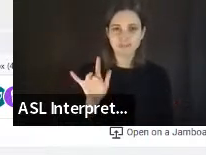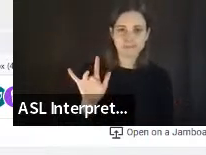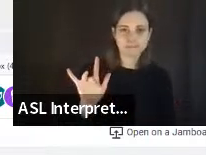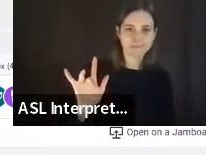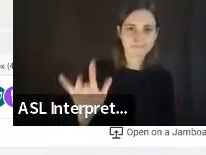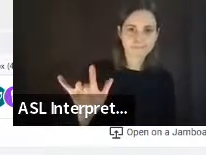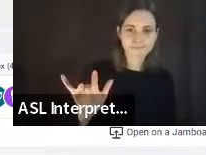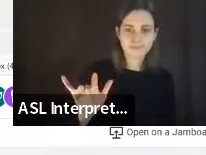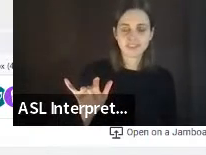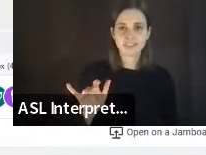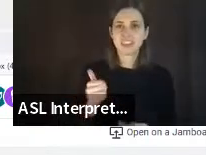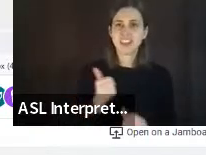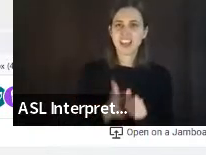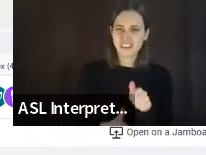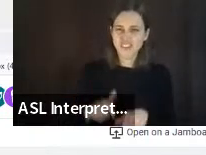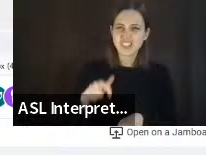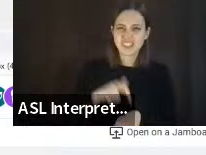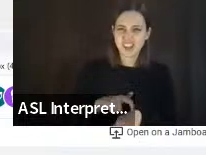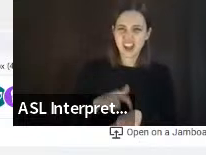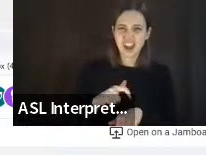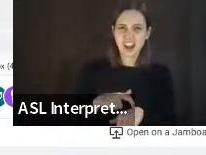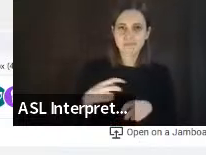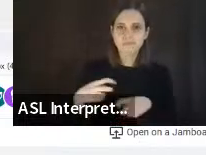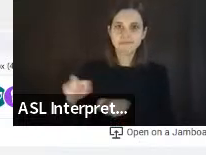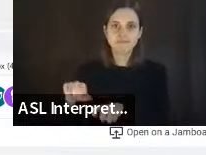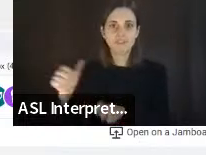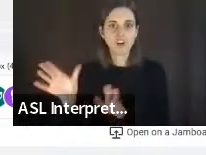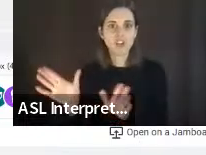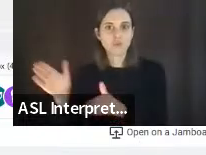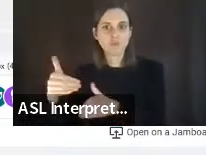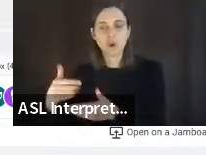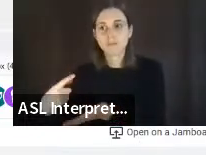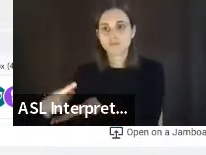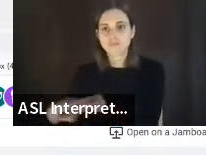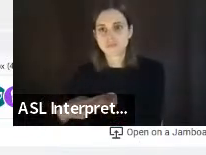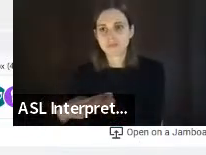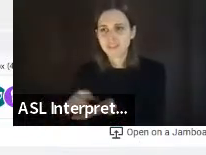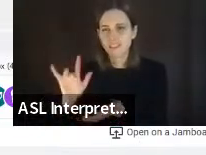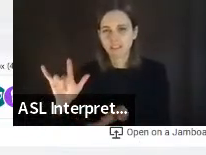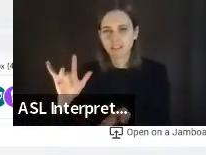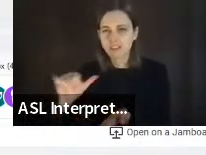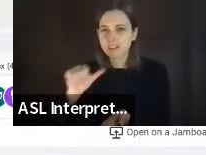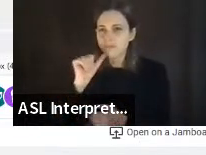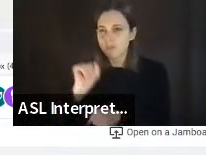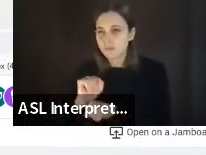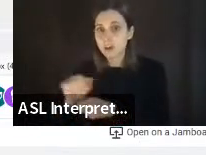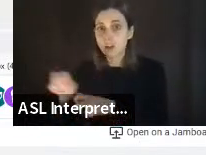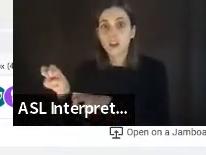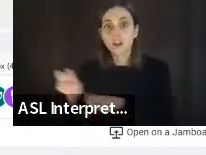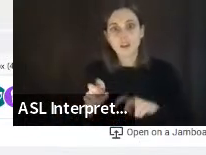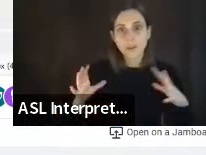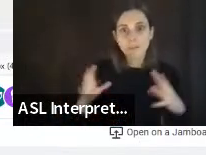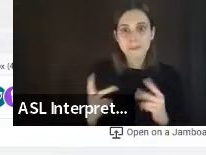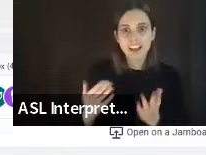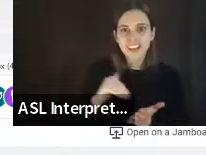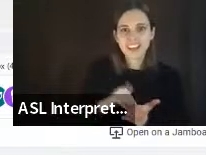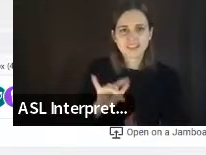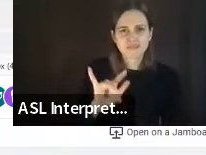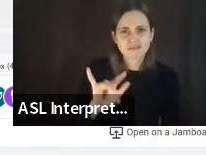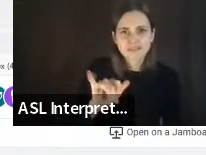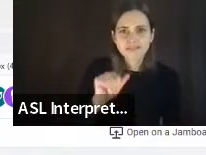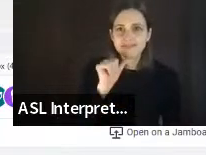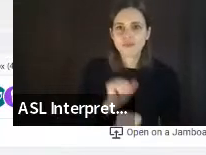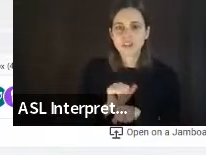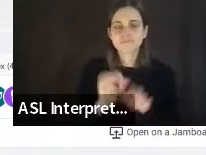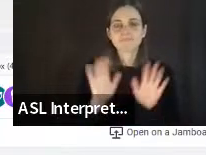we switch the rooms. And before it was happening automatically, now it's not. Okay. So we had very